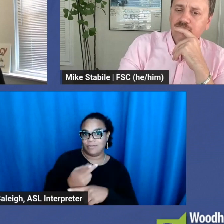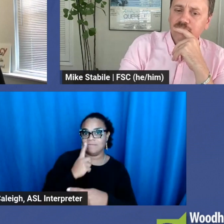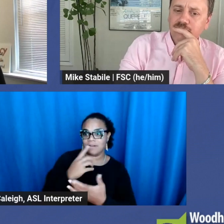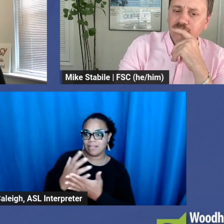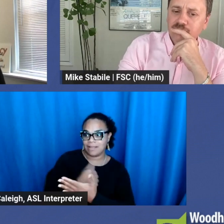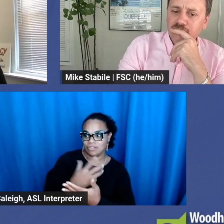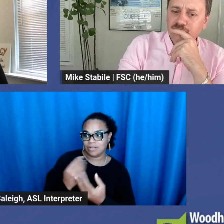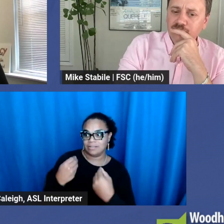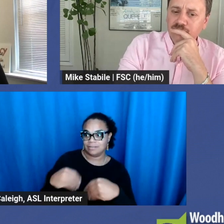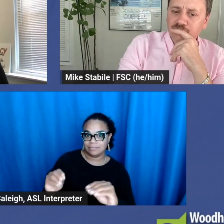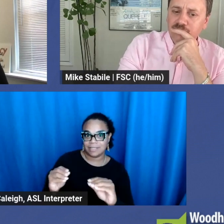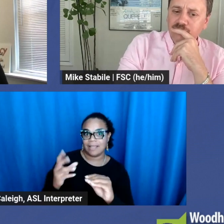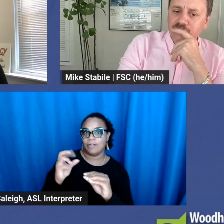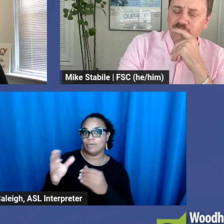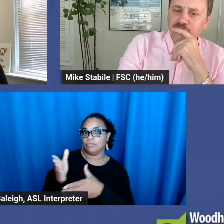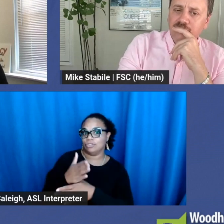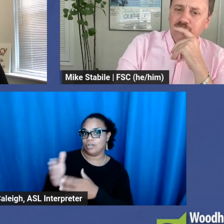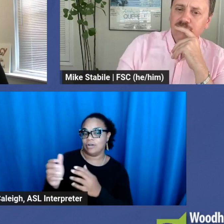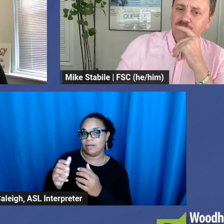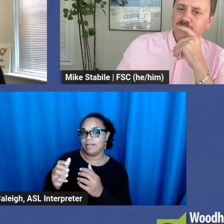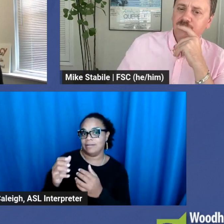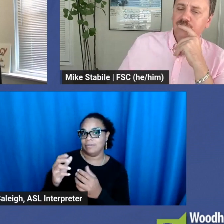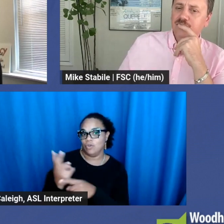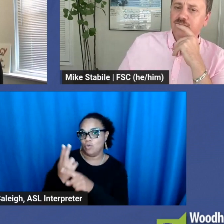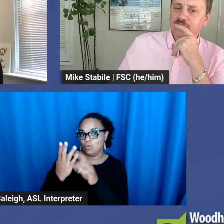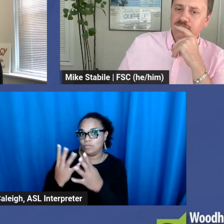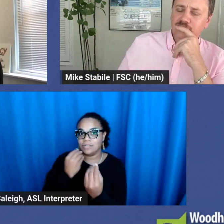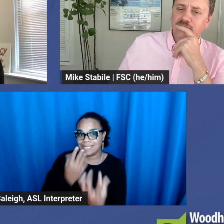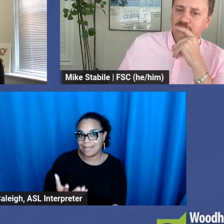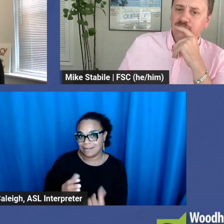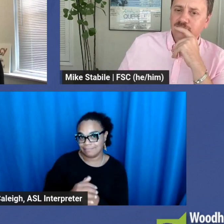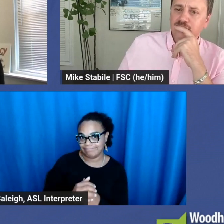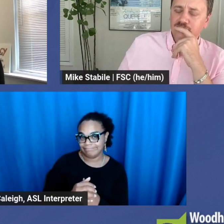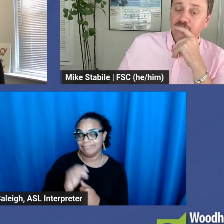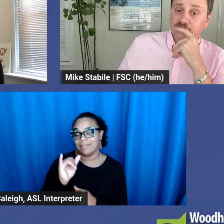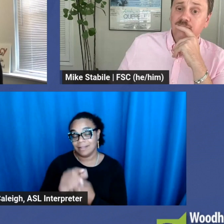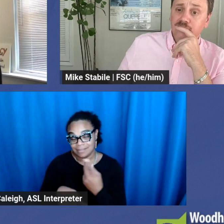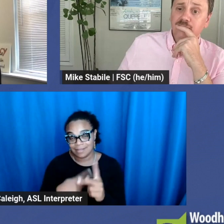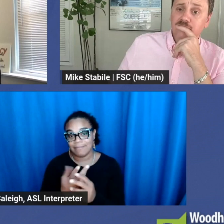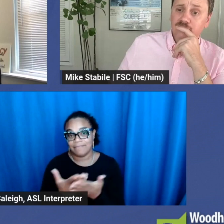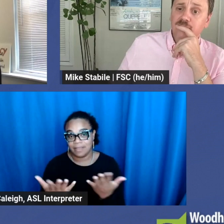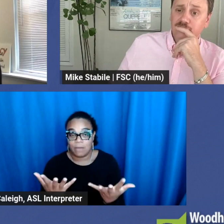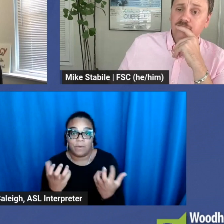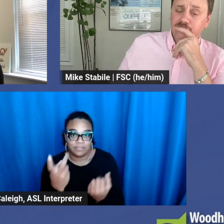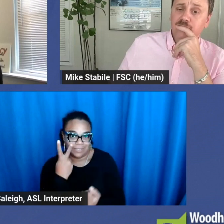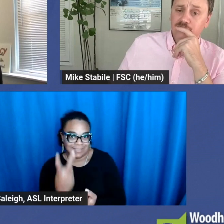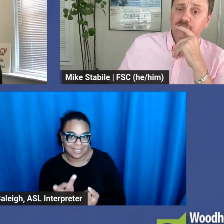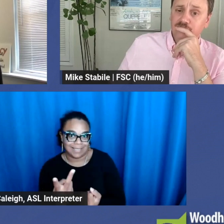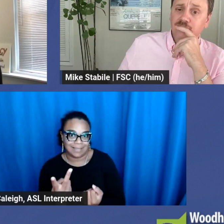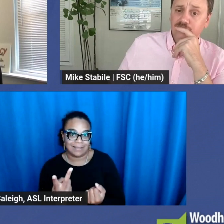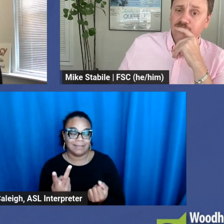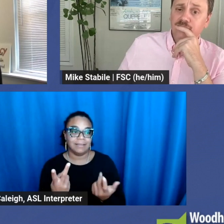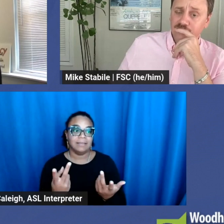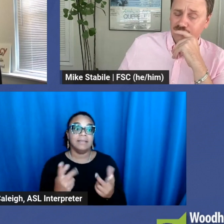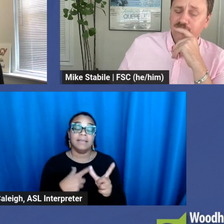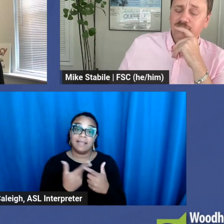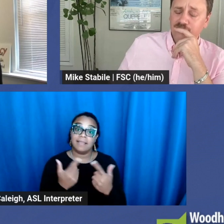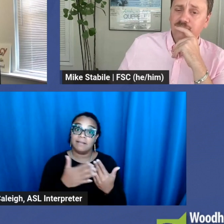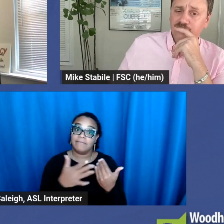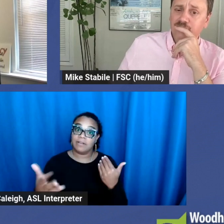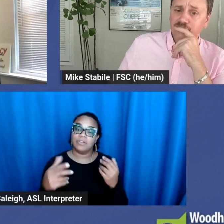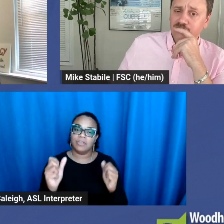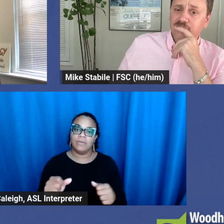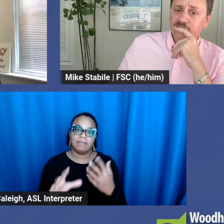or sharing with third parties of user data. That's the kind of thing I'd like to see as just a baseline, because then you can build other